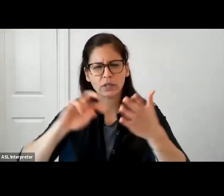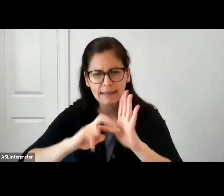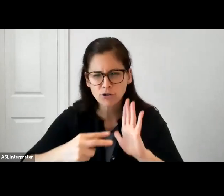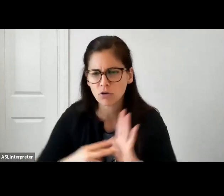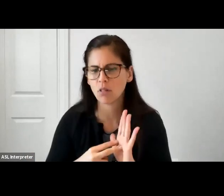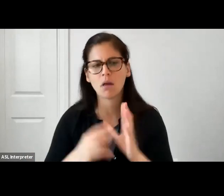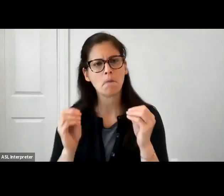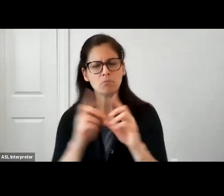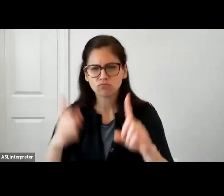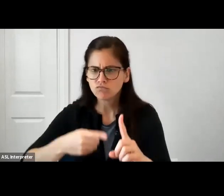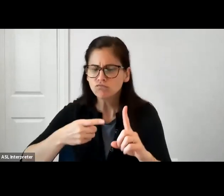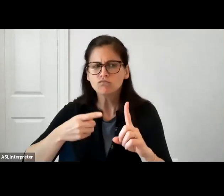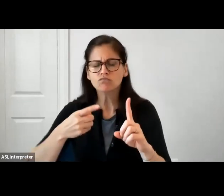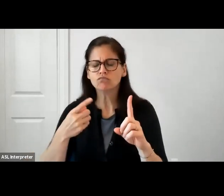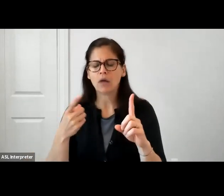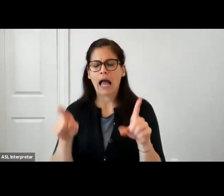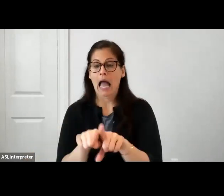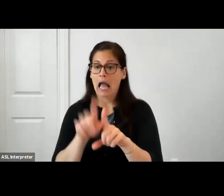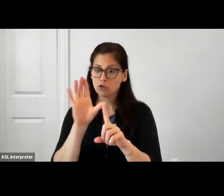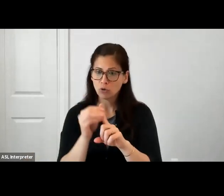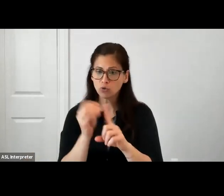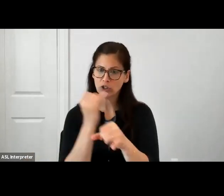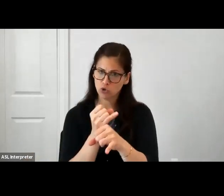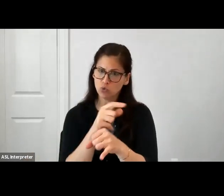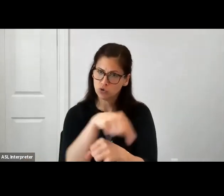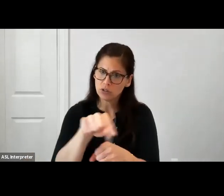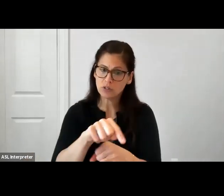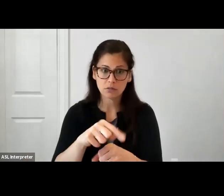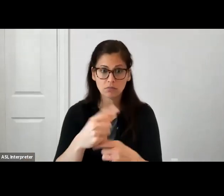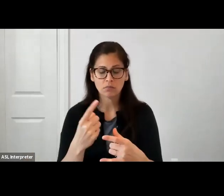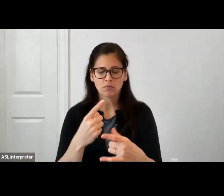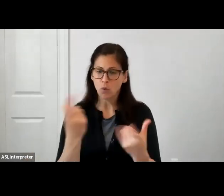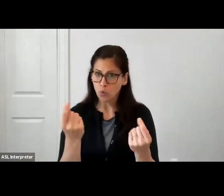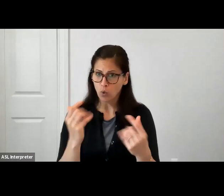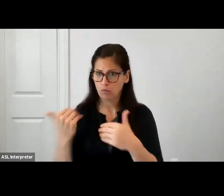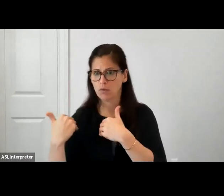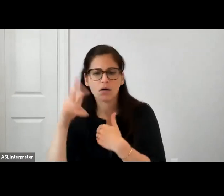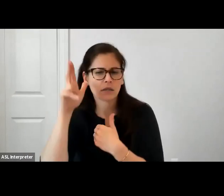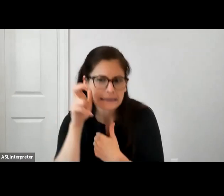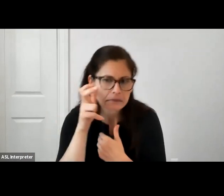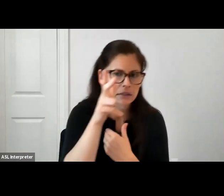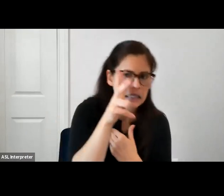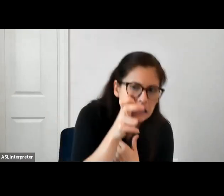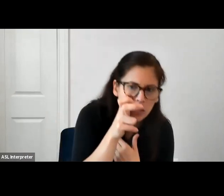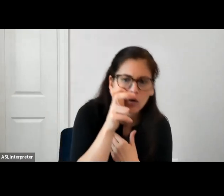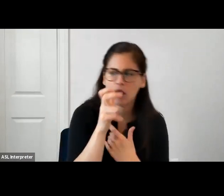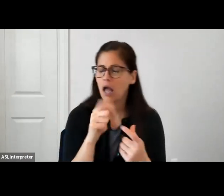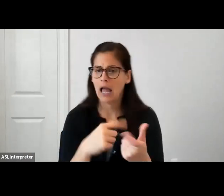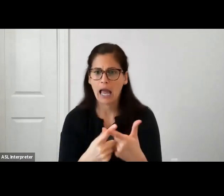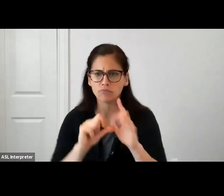Let's strive to be more intentional as cultural institutions to see, hear, and amplify all intersections within our